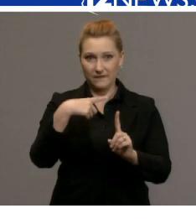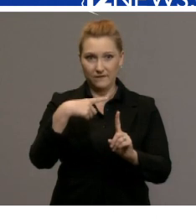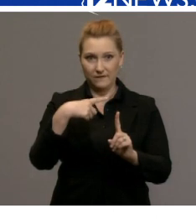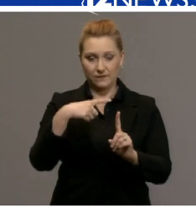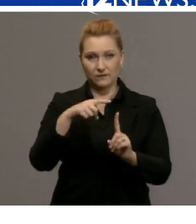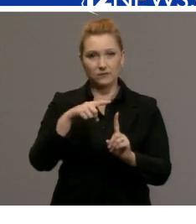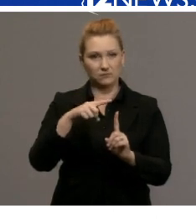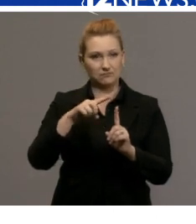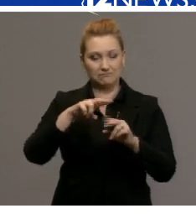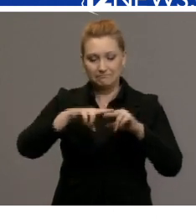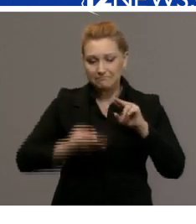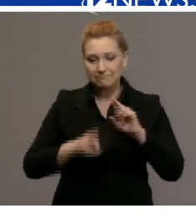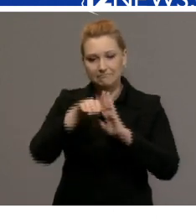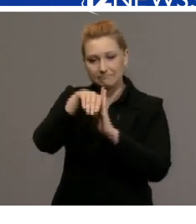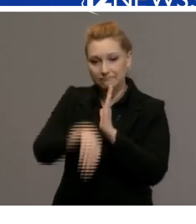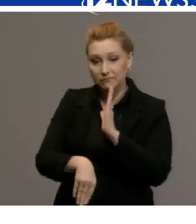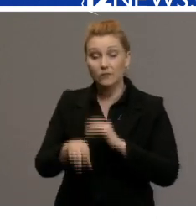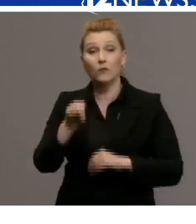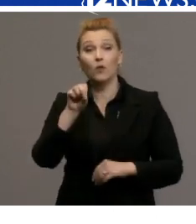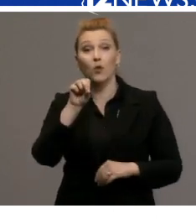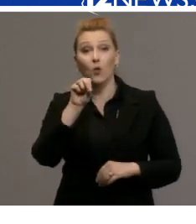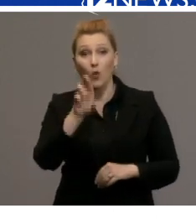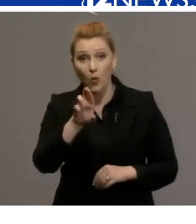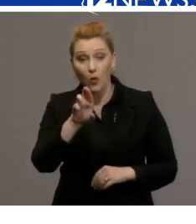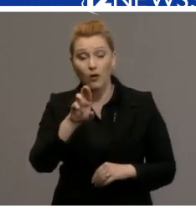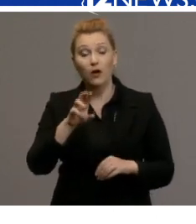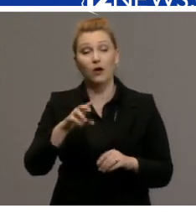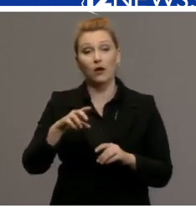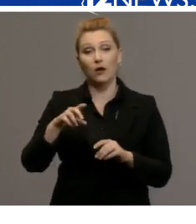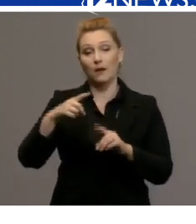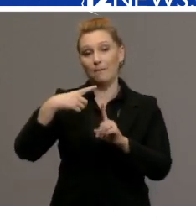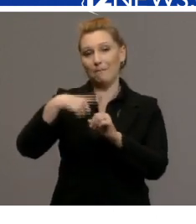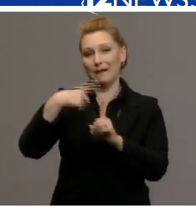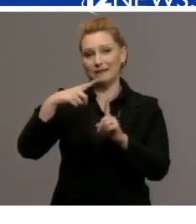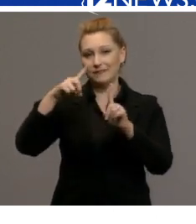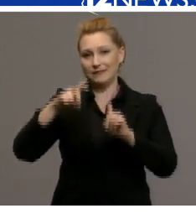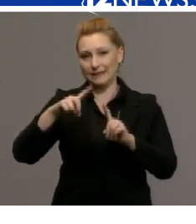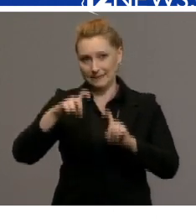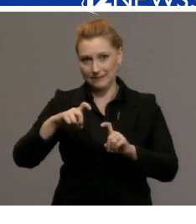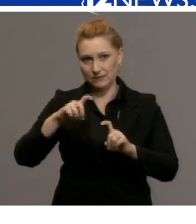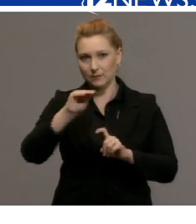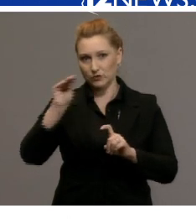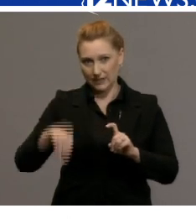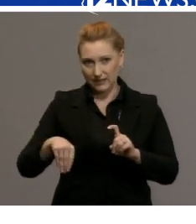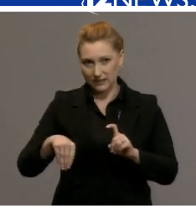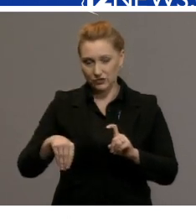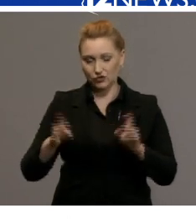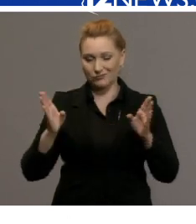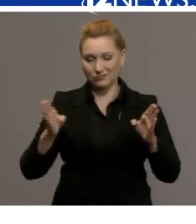of positive test as a percent of total test within a 14-day period.